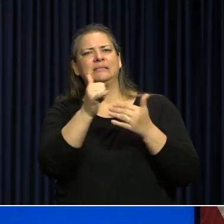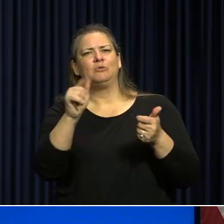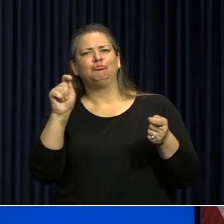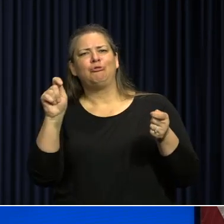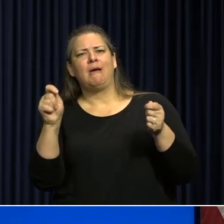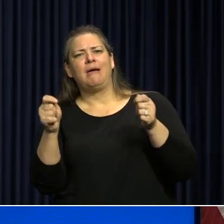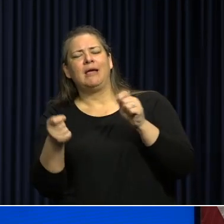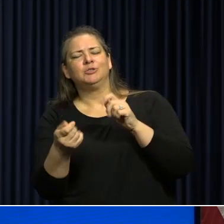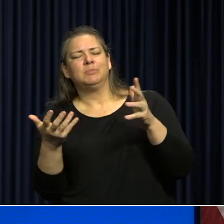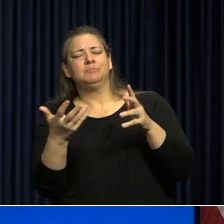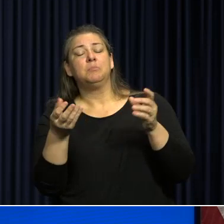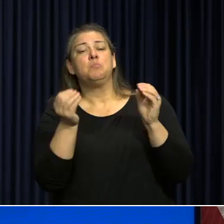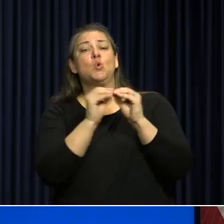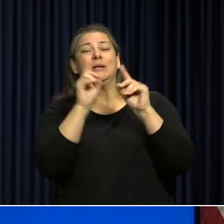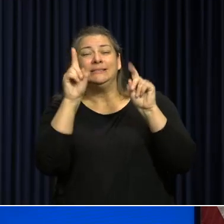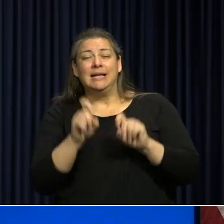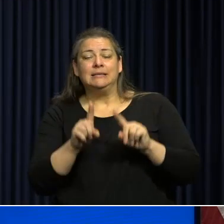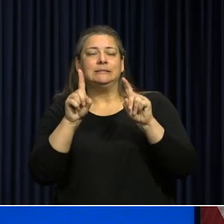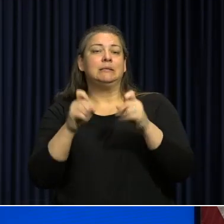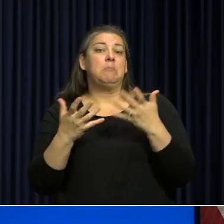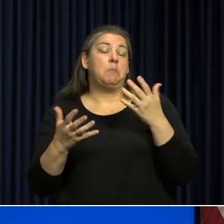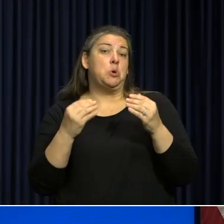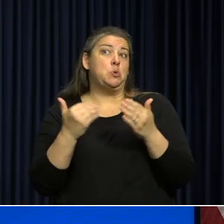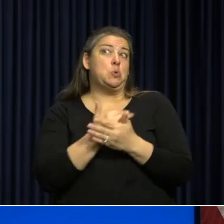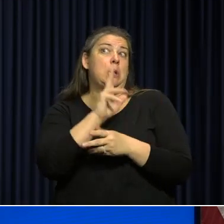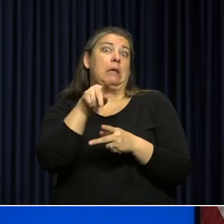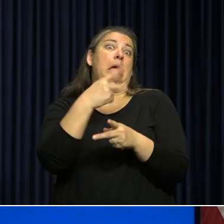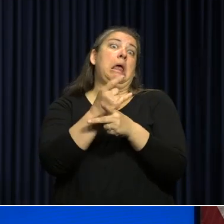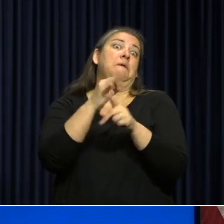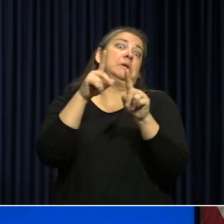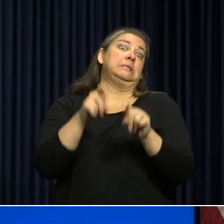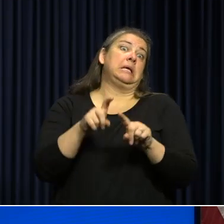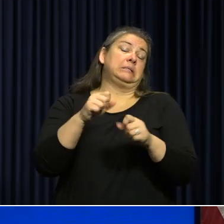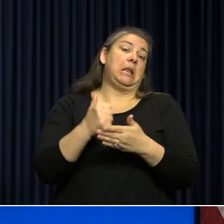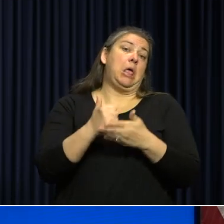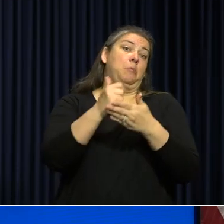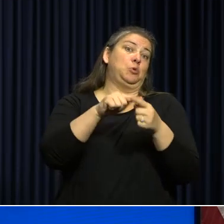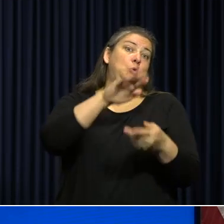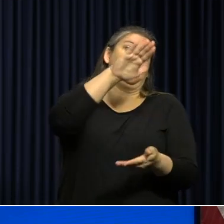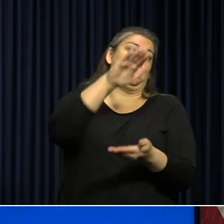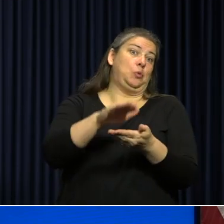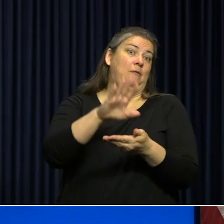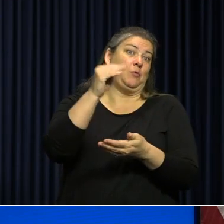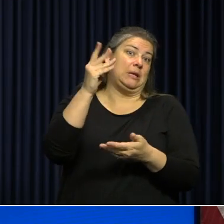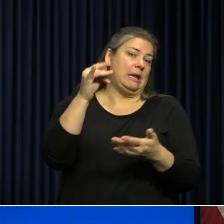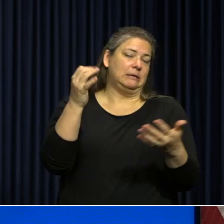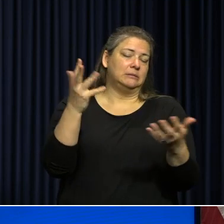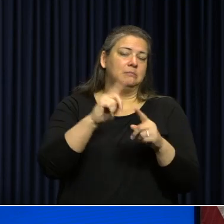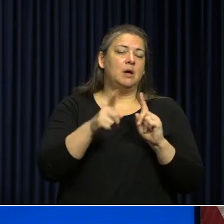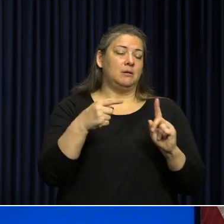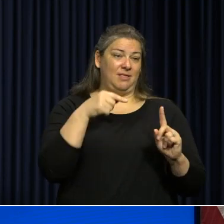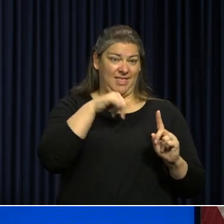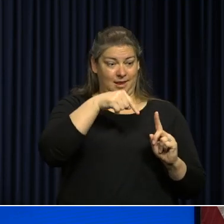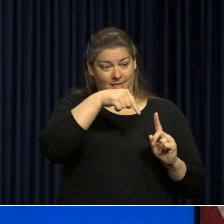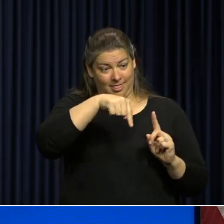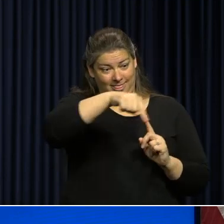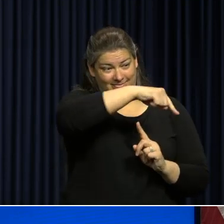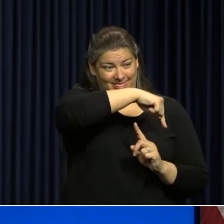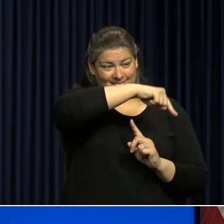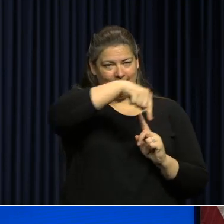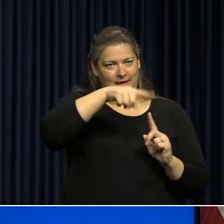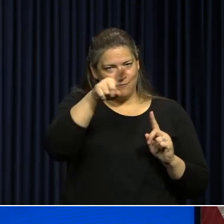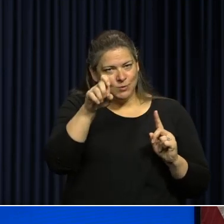we have more testing, maybe new types of testing will help on that. But we've all got to expect that will